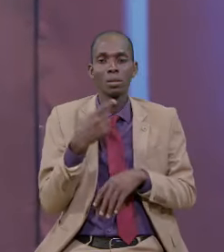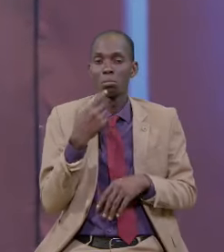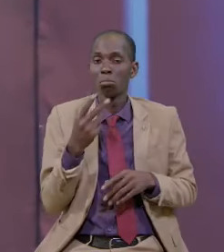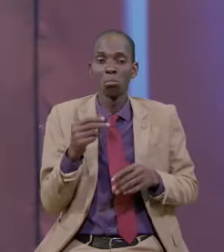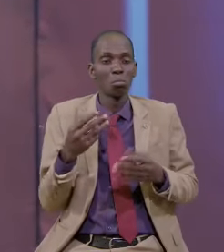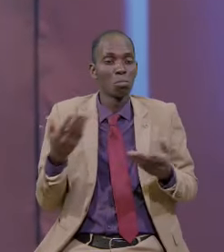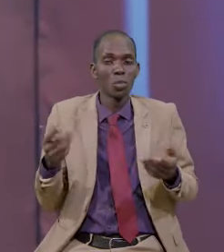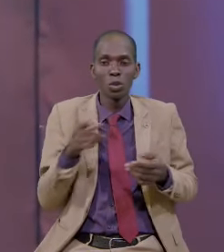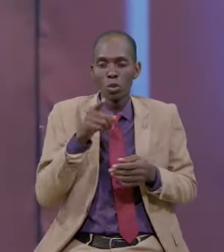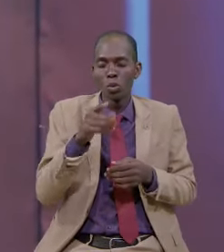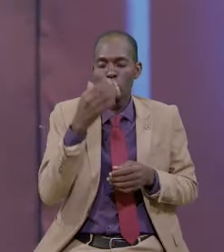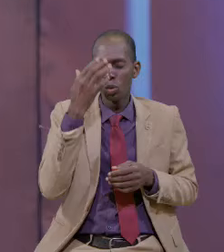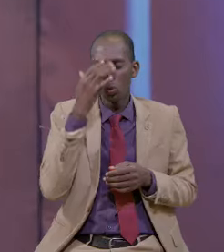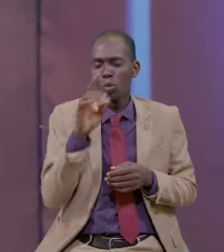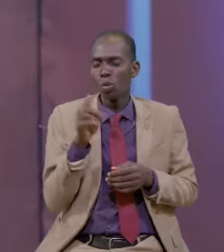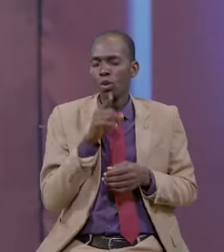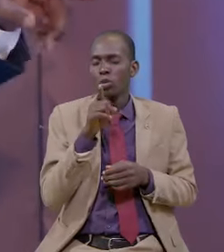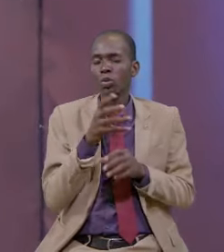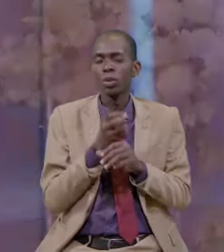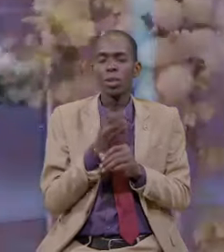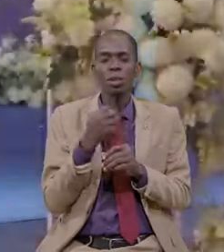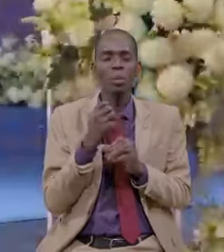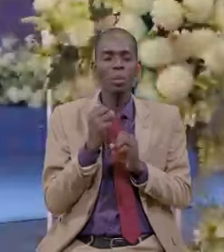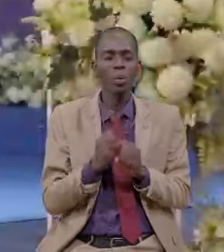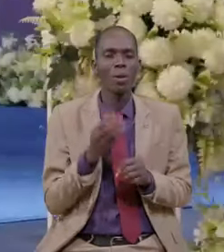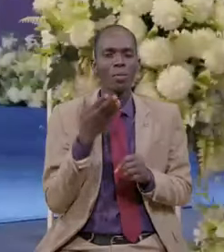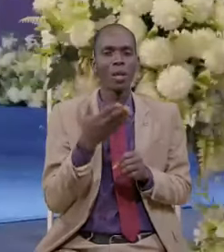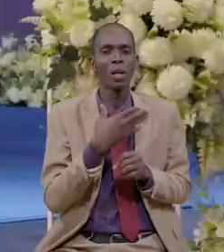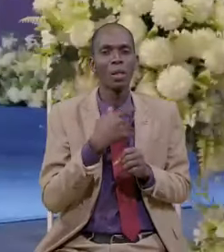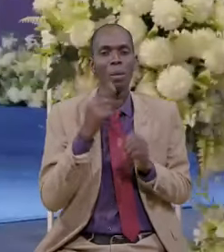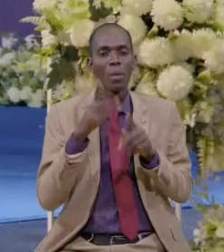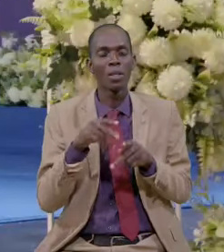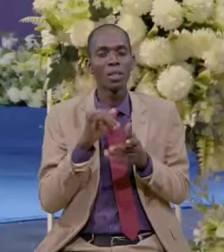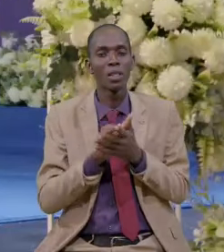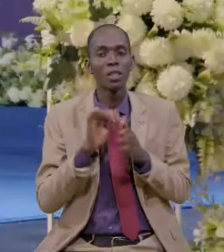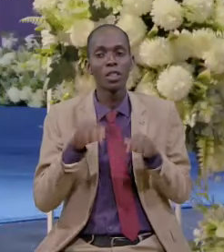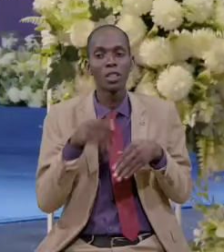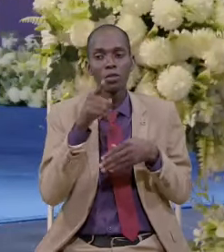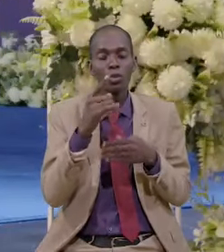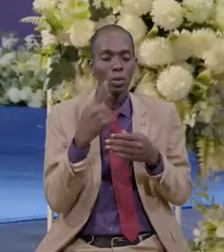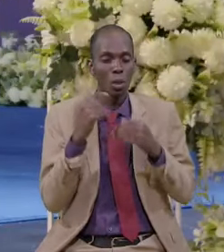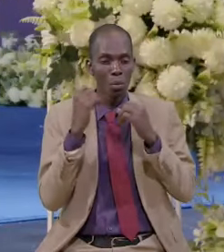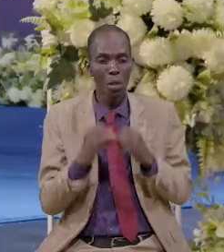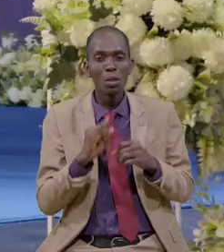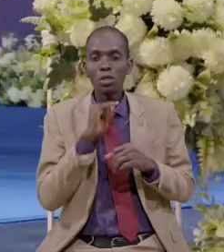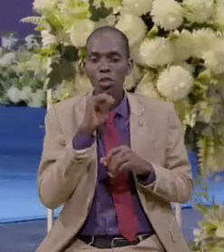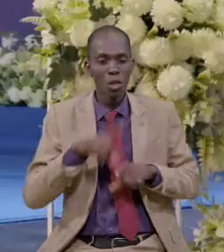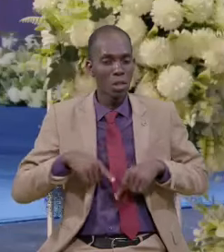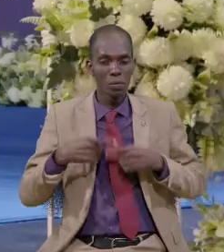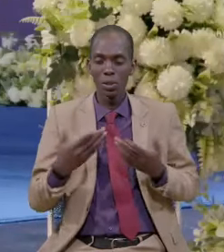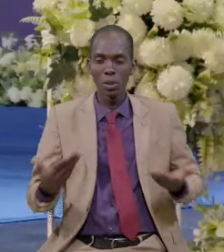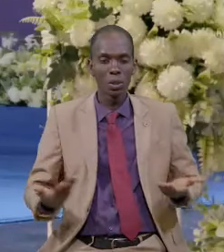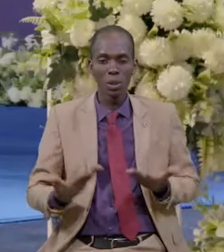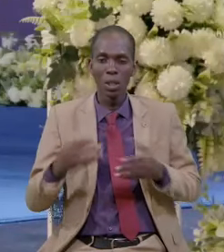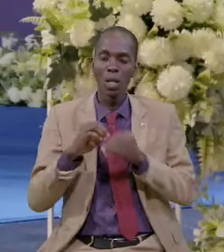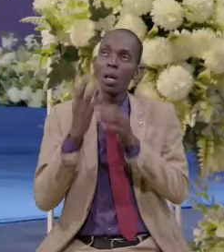got that power. And the person who gave you that power doesn't stay here in heaven. He stays over there